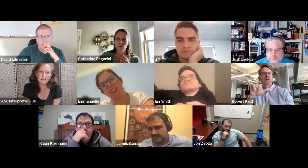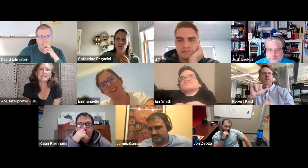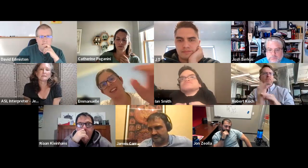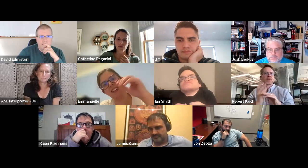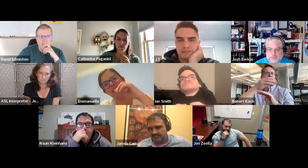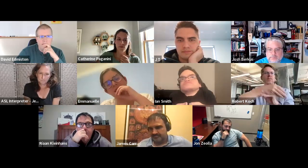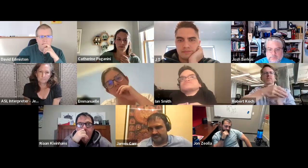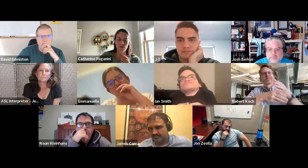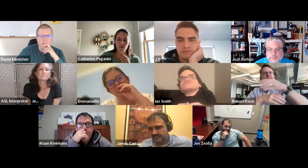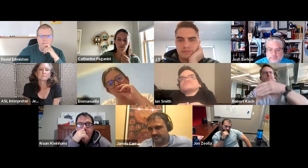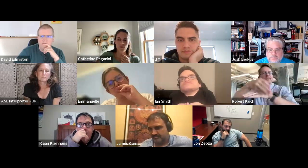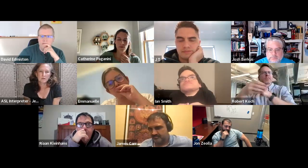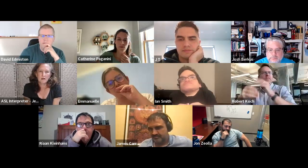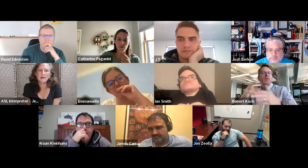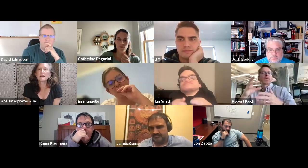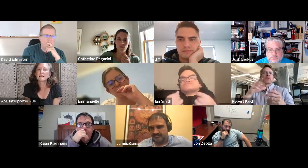intersectionality,